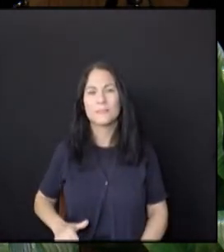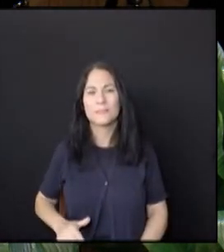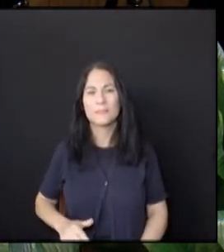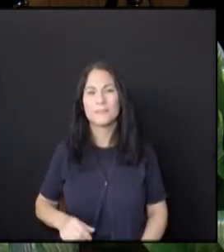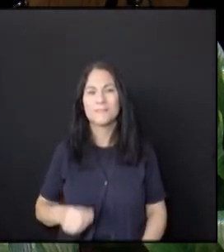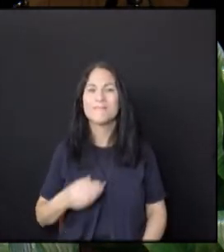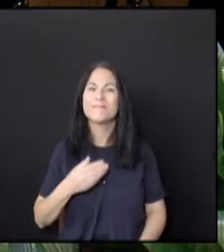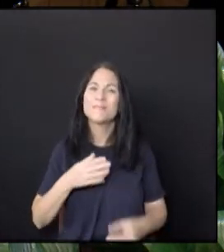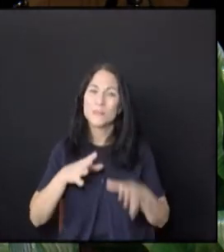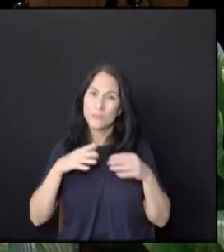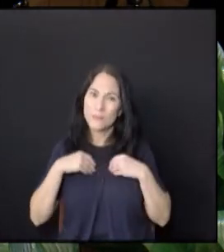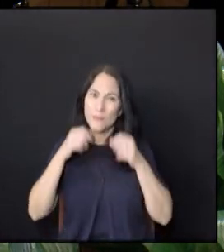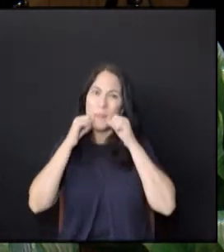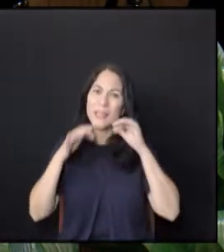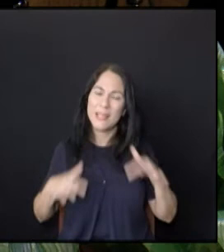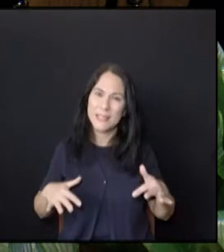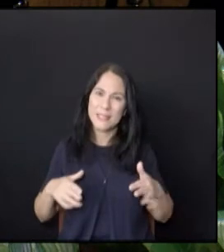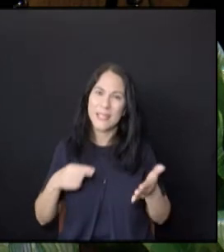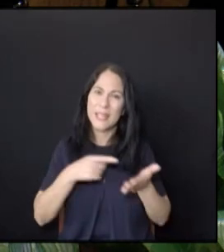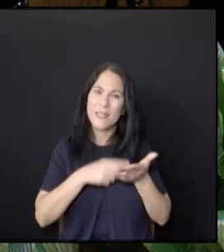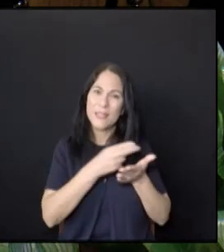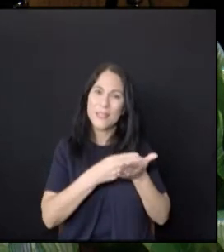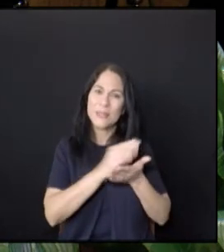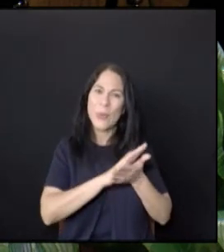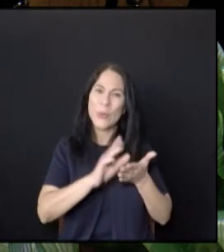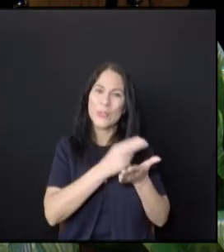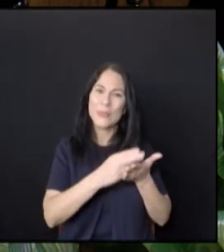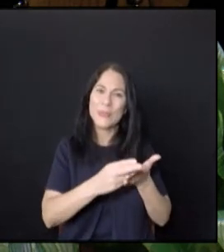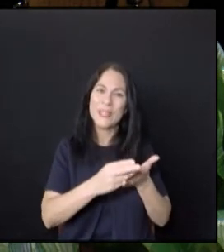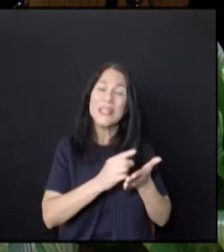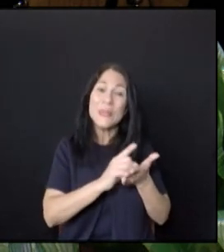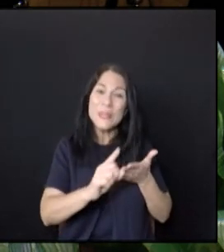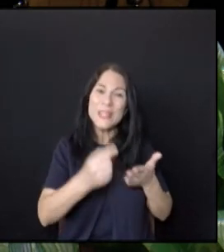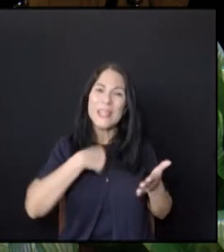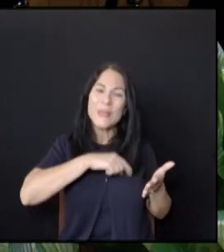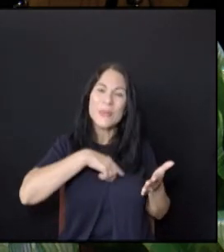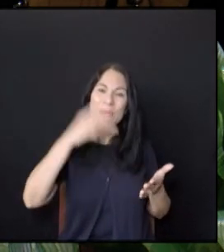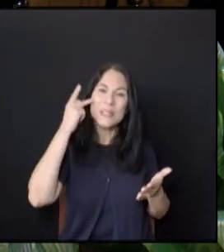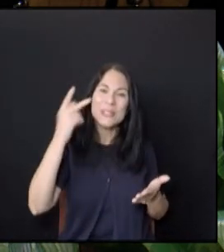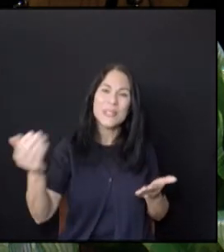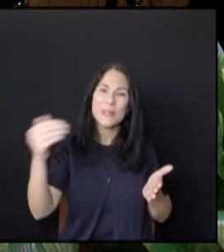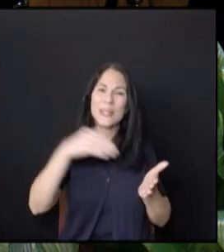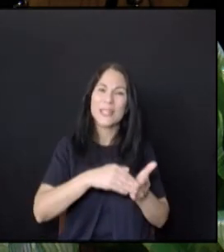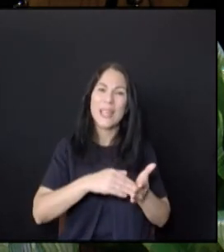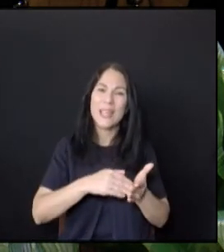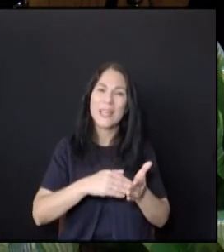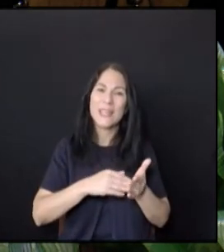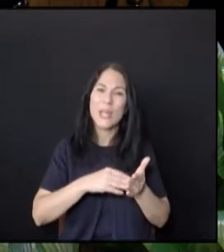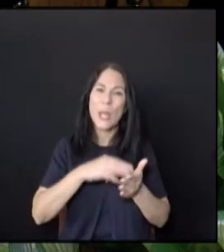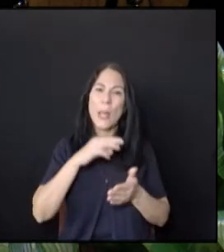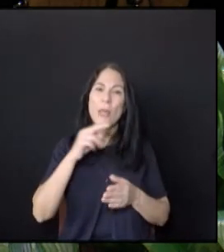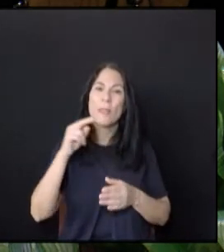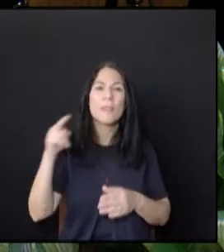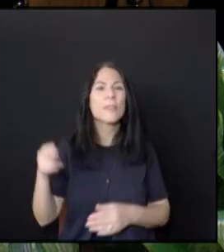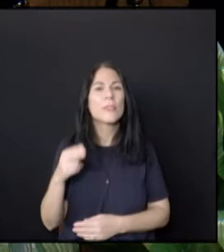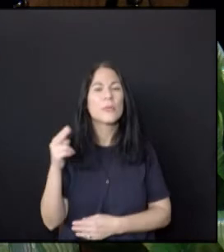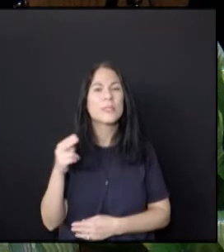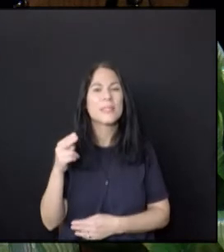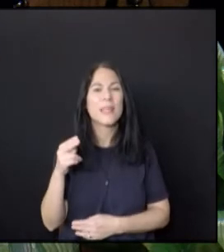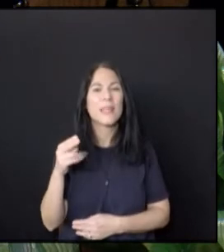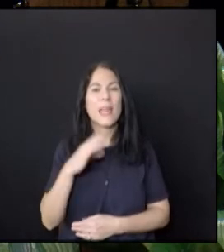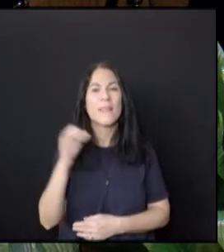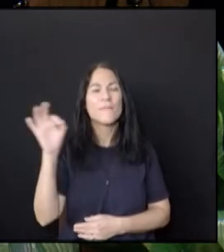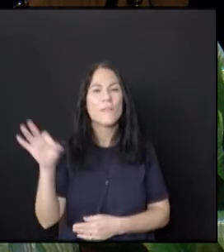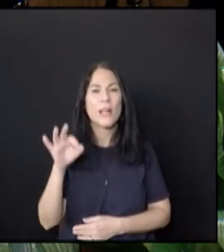Be blessed this Holy Week, and we'll see you again, if not before, on Monday, Thursday, and on